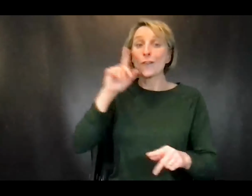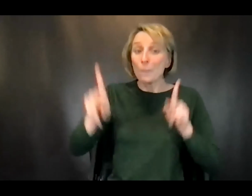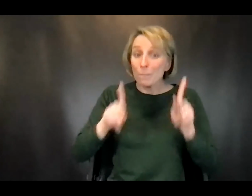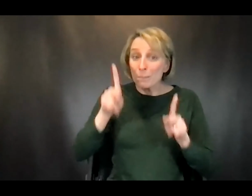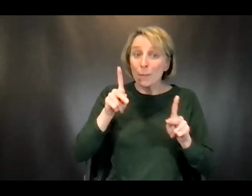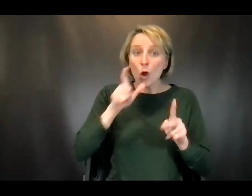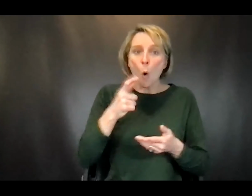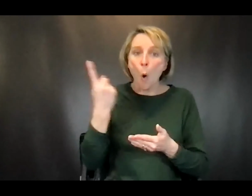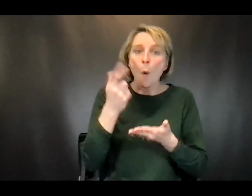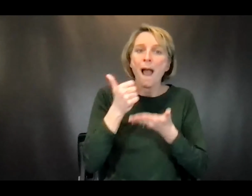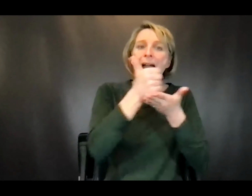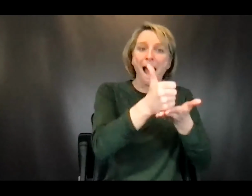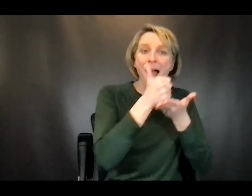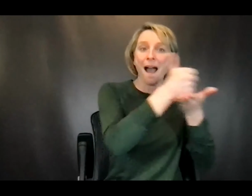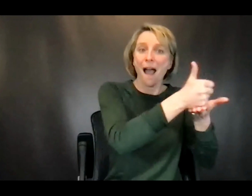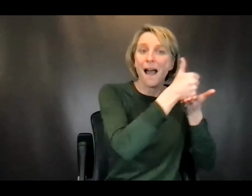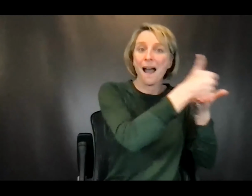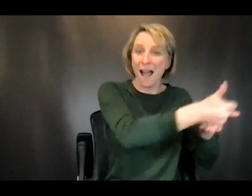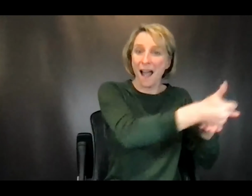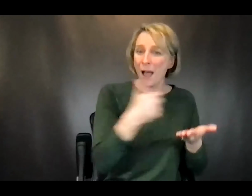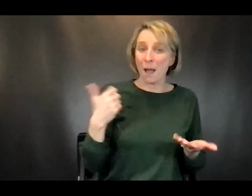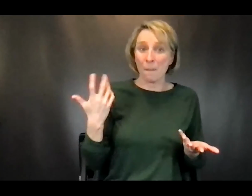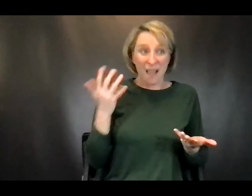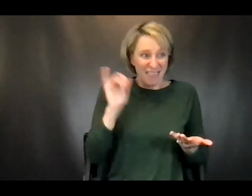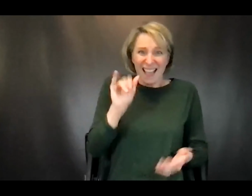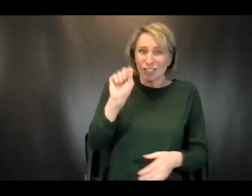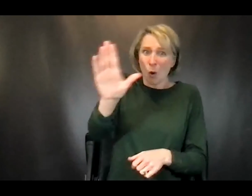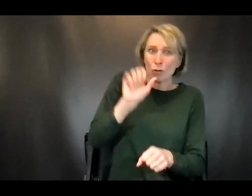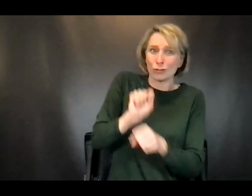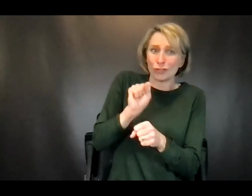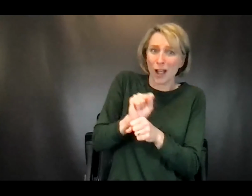right? We want to help. I'm here to help.